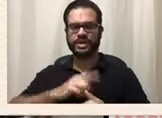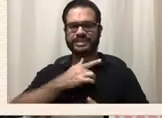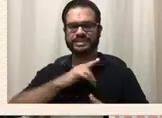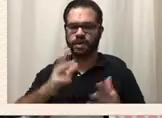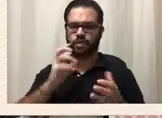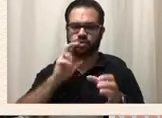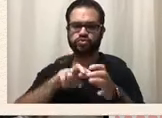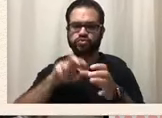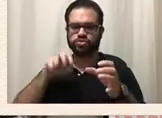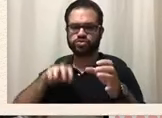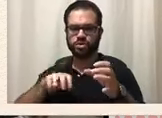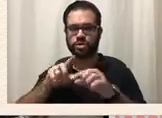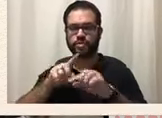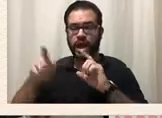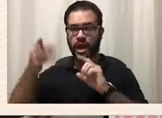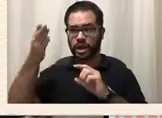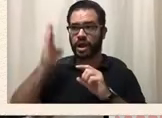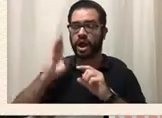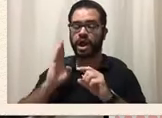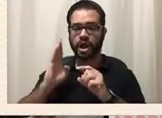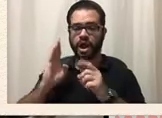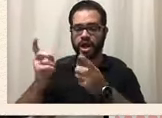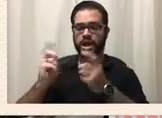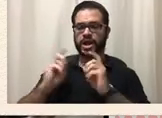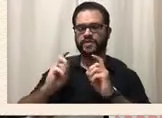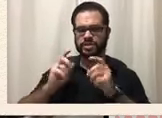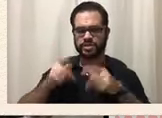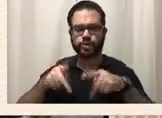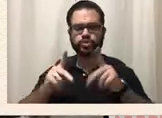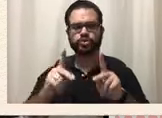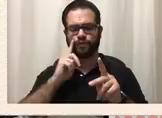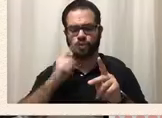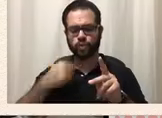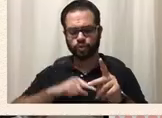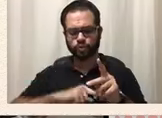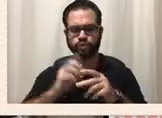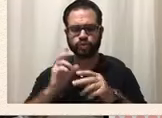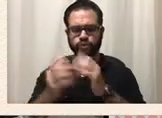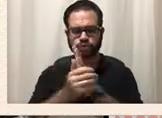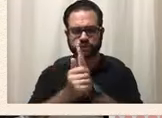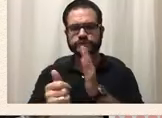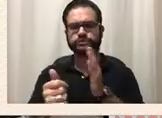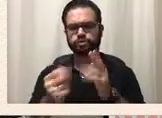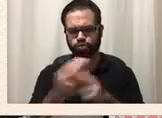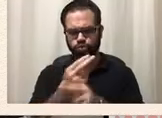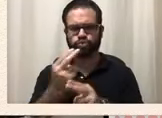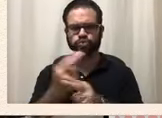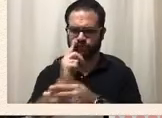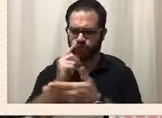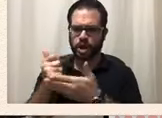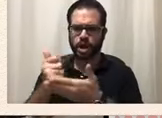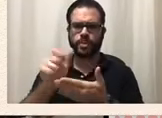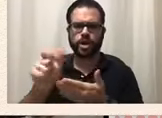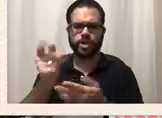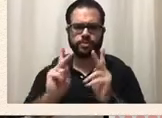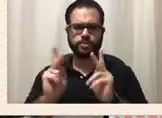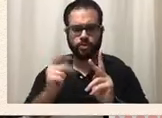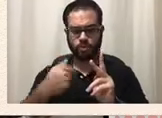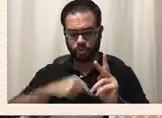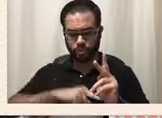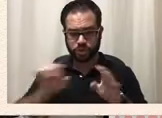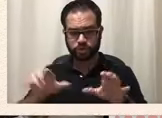opportunities to really use those gifts and talents that he's given us to help others. And when we do that, man, it just helps us shift our